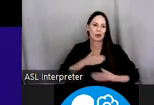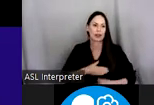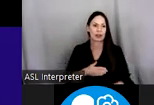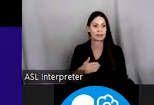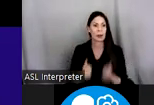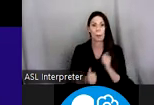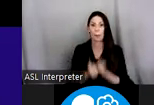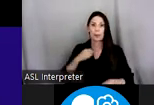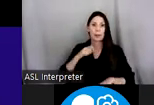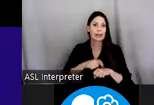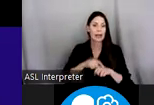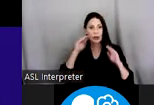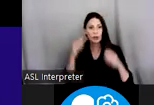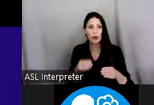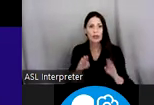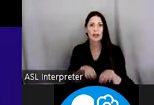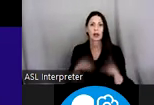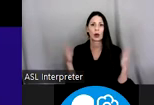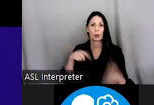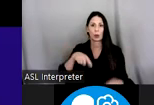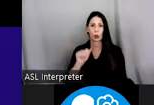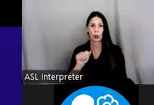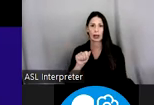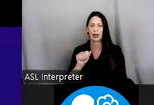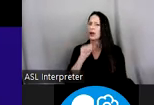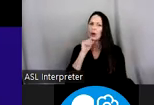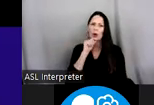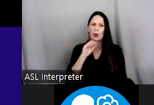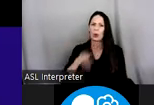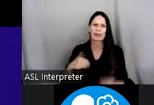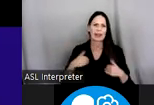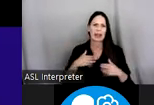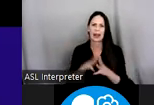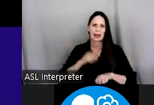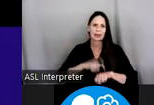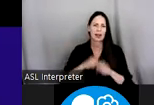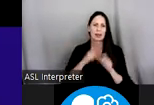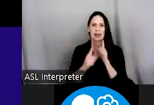an open Q&A. We haven't had a lot of time to dialogue on some of the